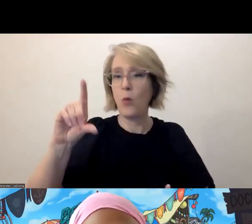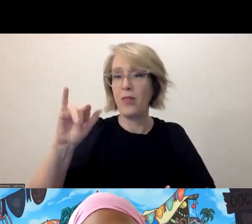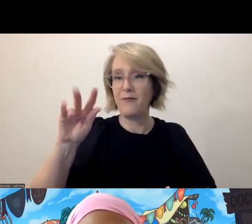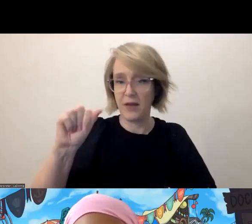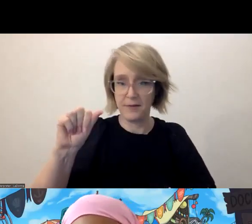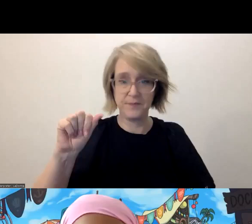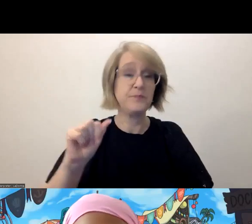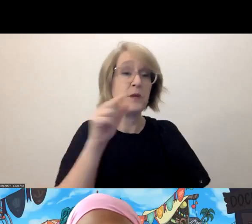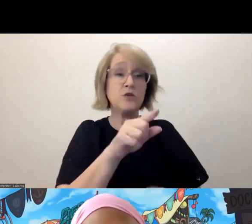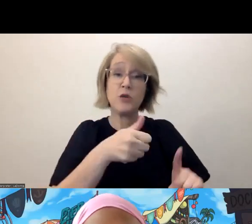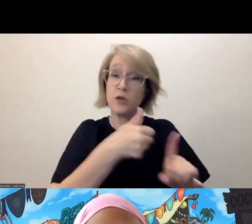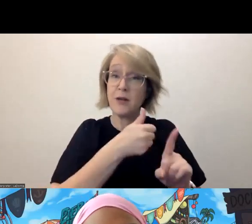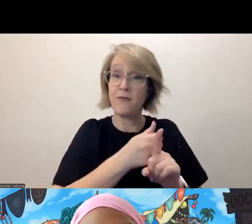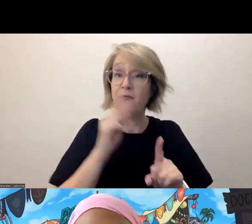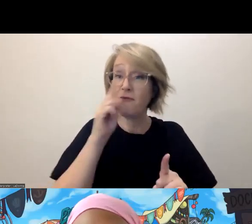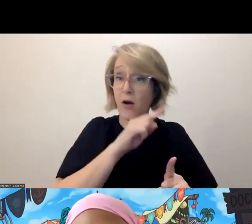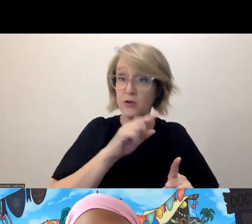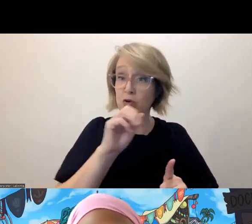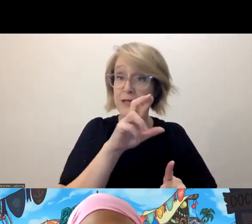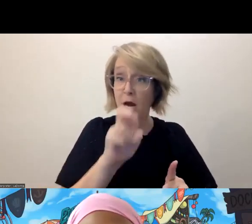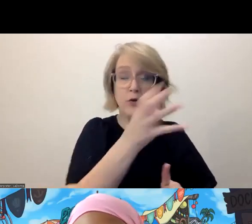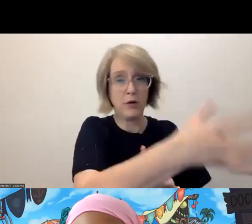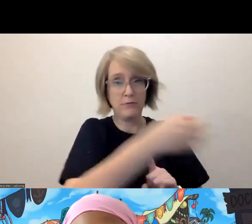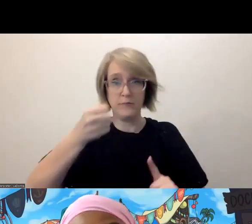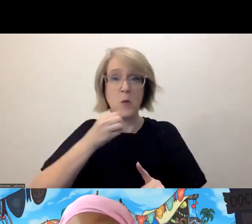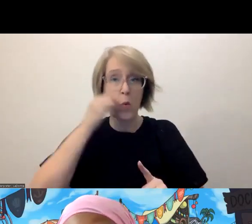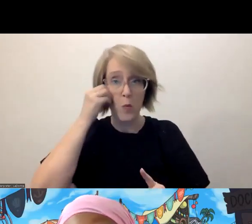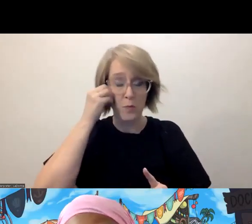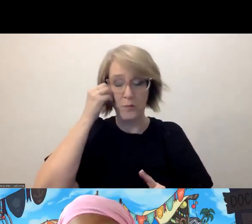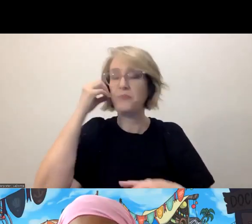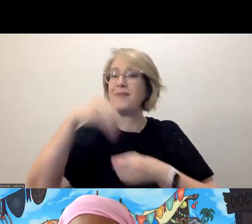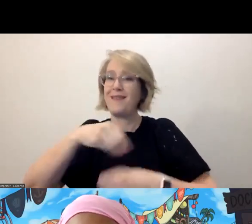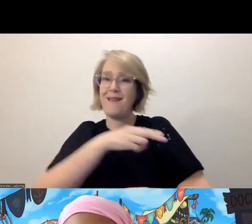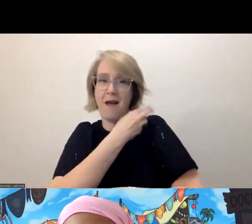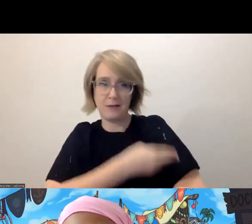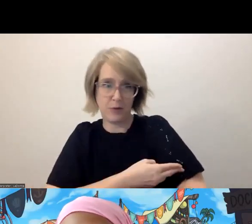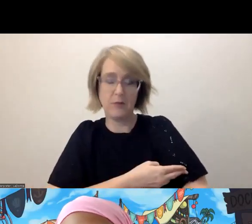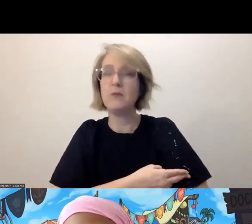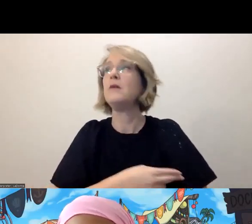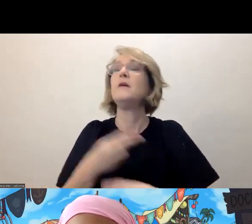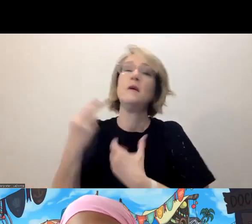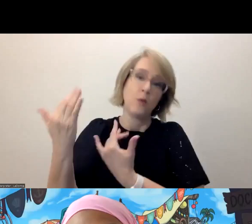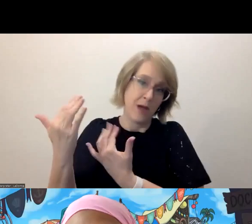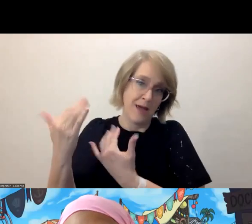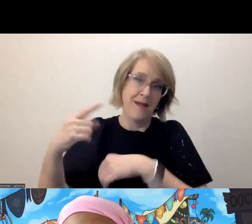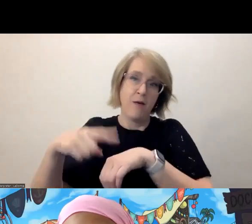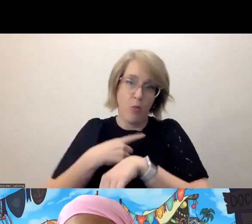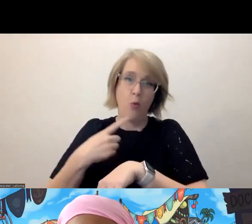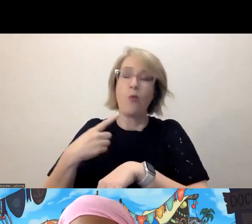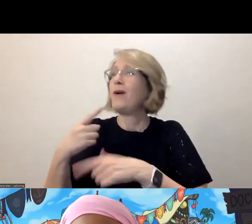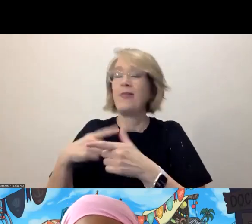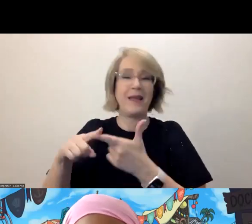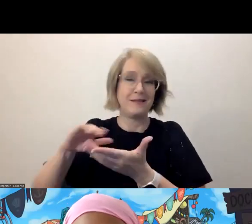in foster care, removed from her home. She was hospitalized because, you know, there's a long wait list. She was discharged. And at